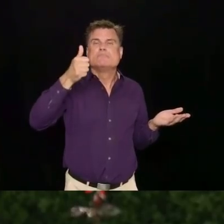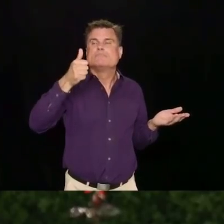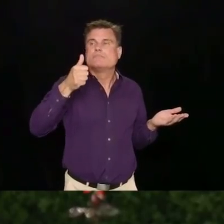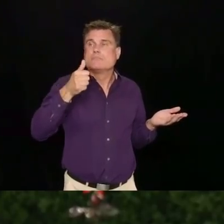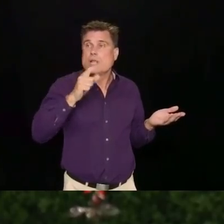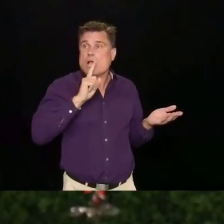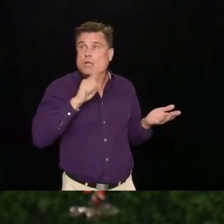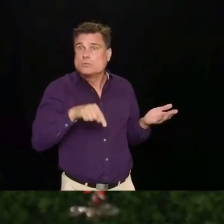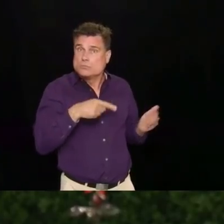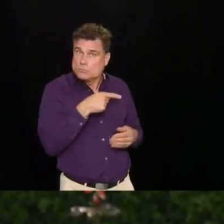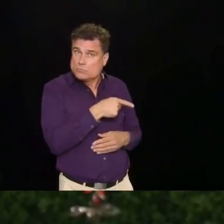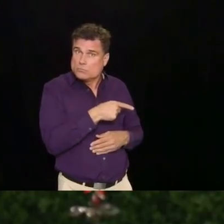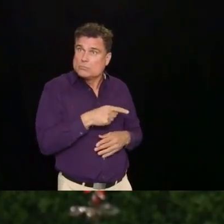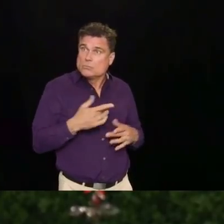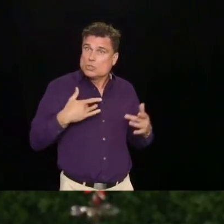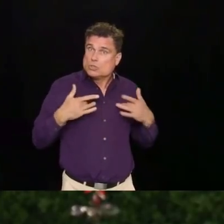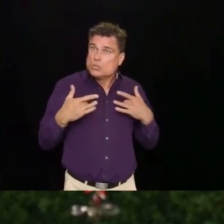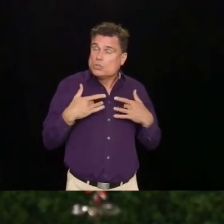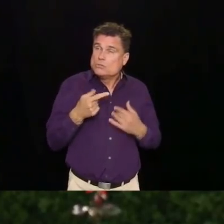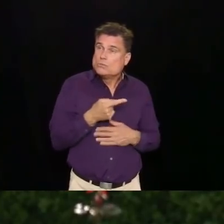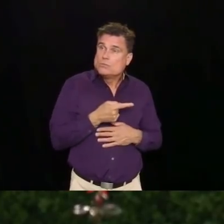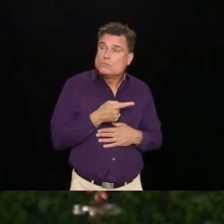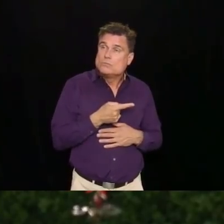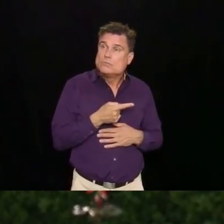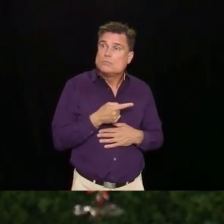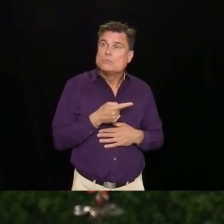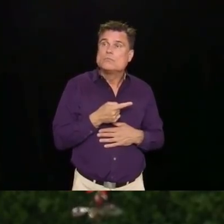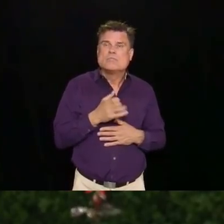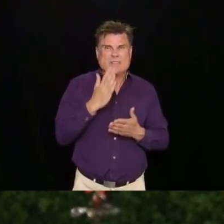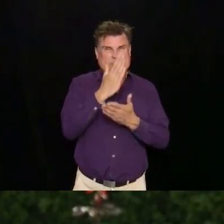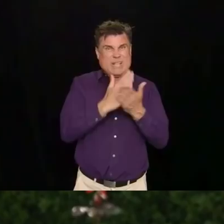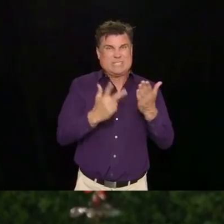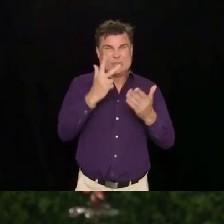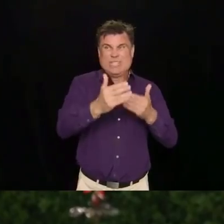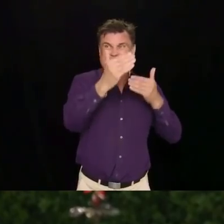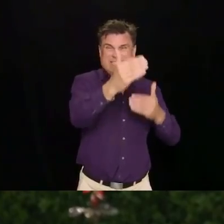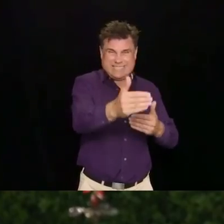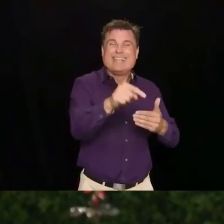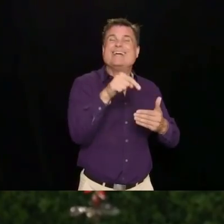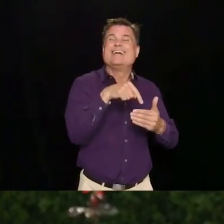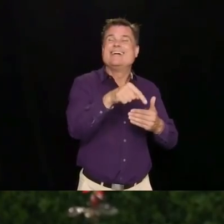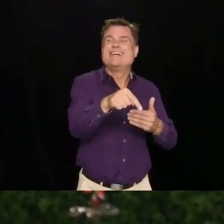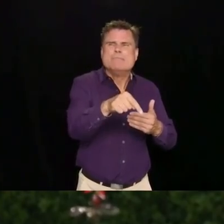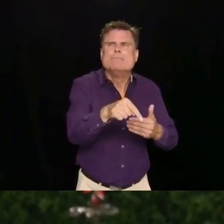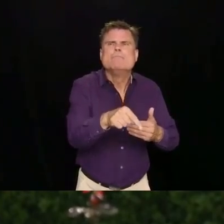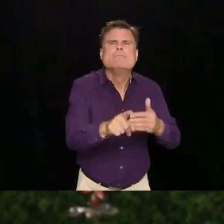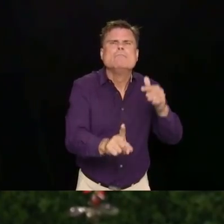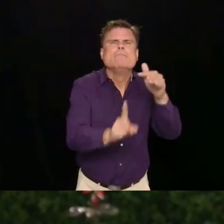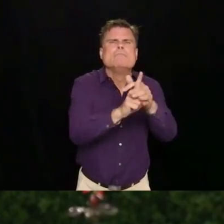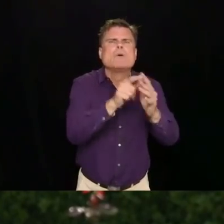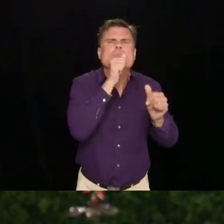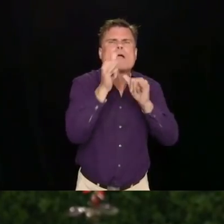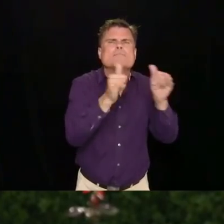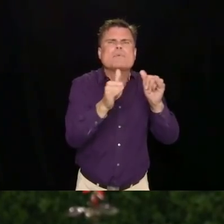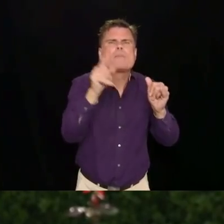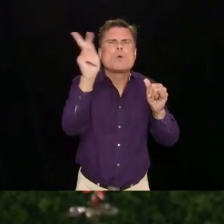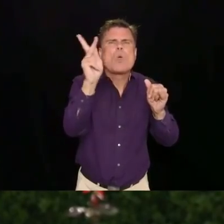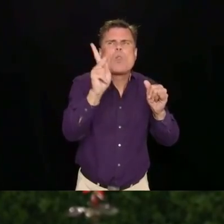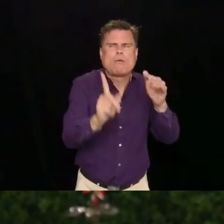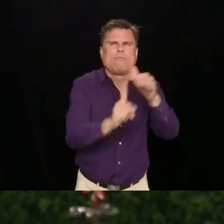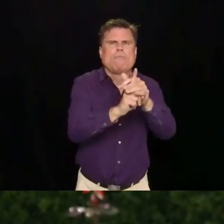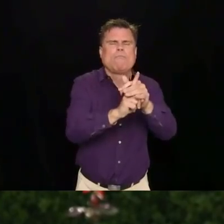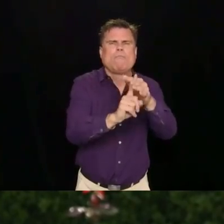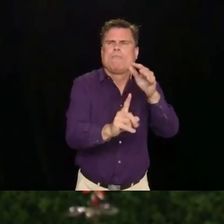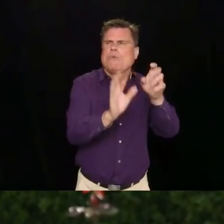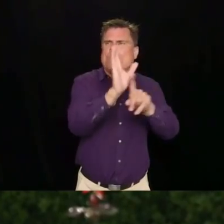an extra cause for concern, in particular the fact that this happened within, you know, just days of moving to Phase 3? And Minister Dix commented on the